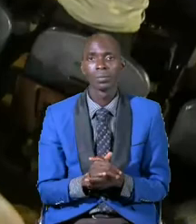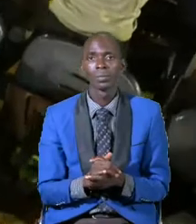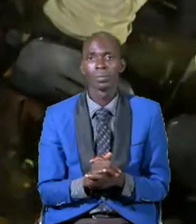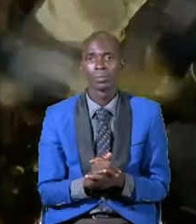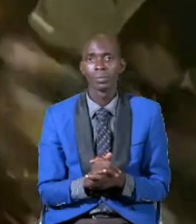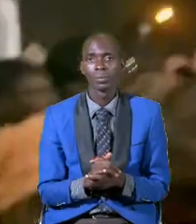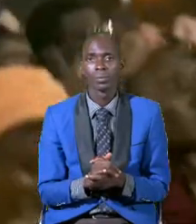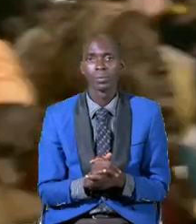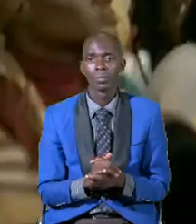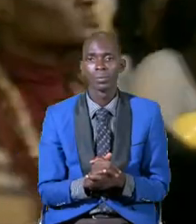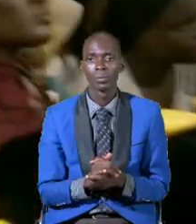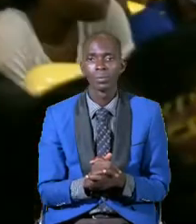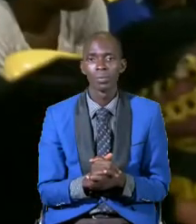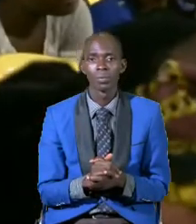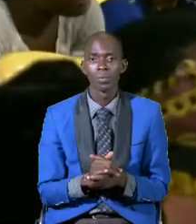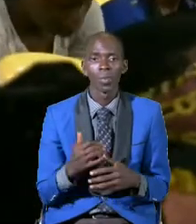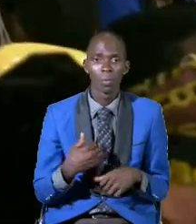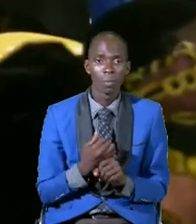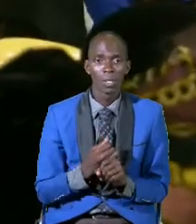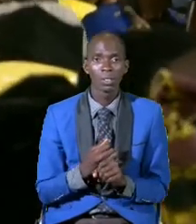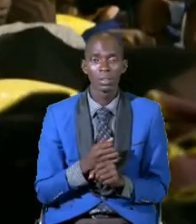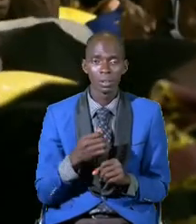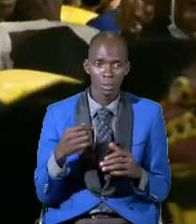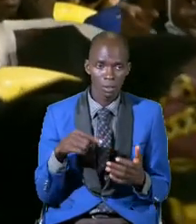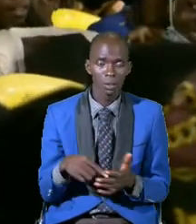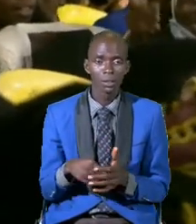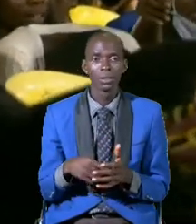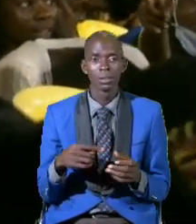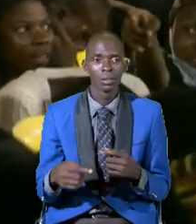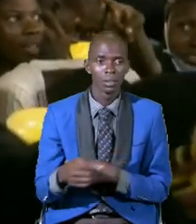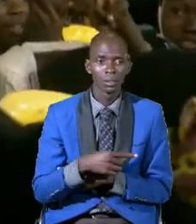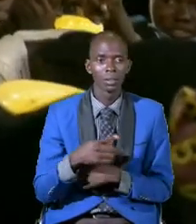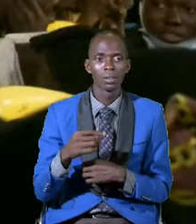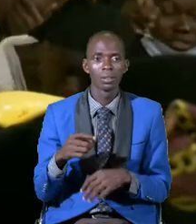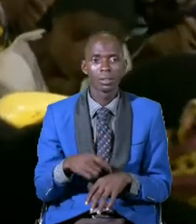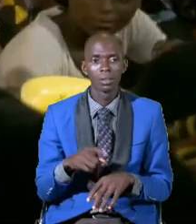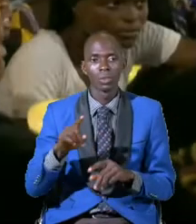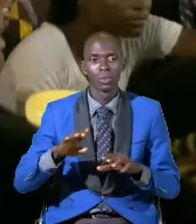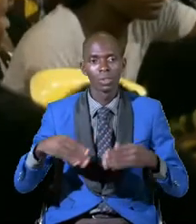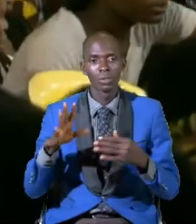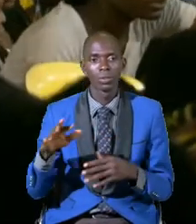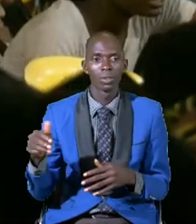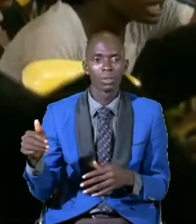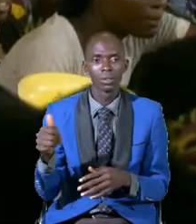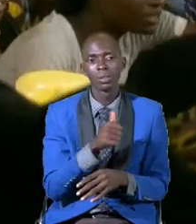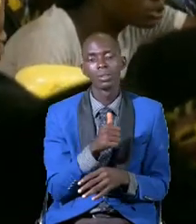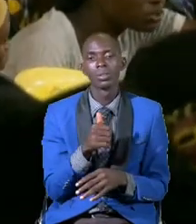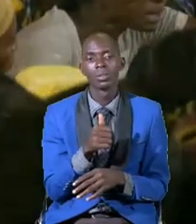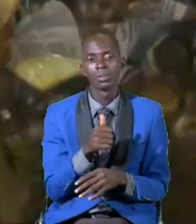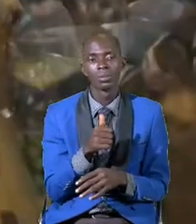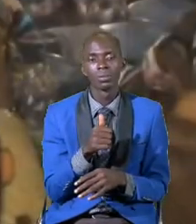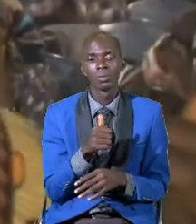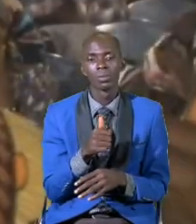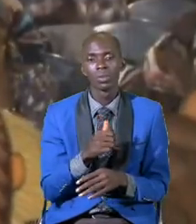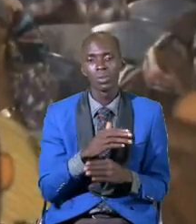Make this the day, the time. You give yourself unreservedly unto